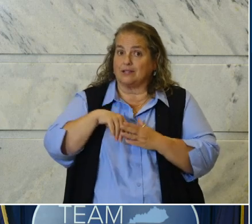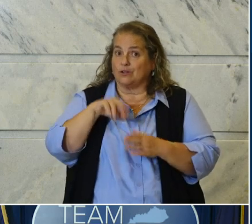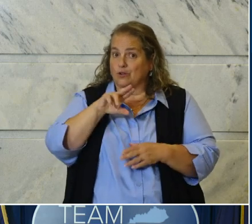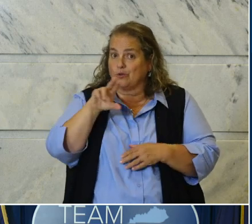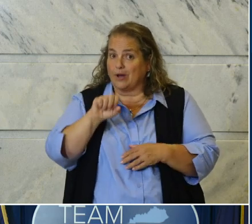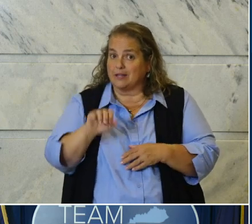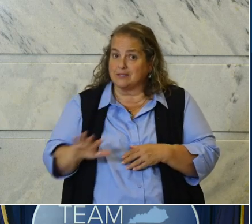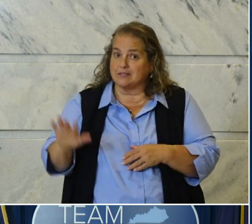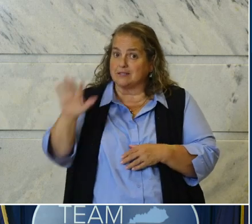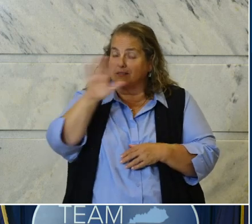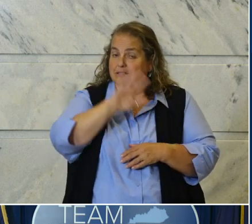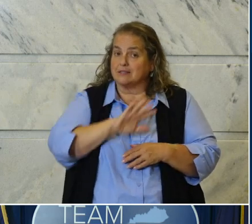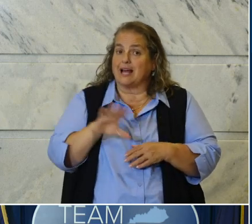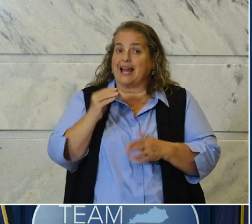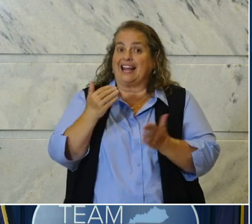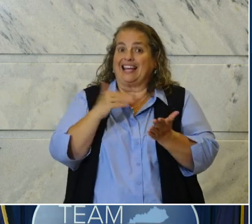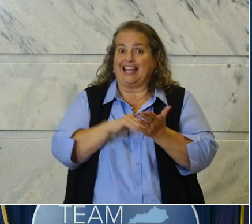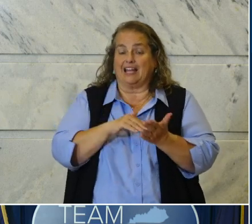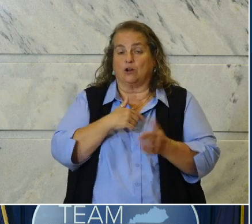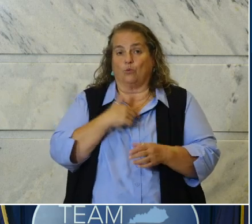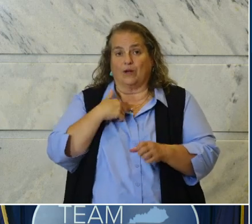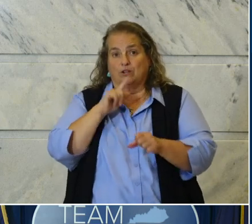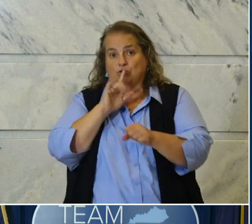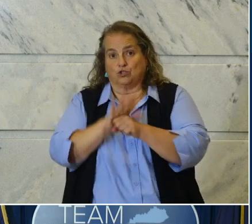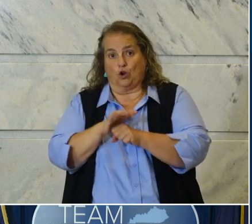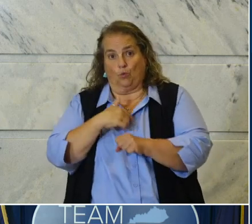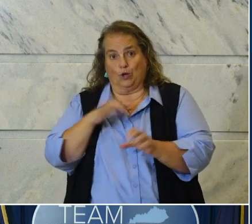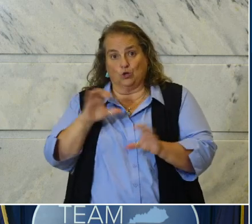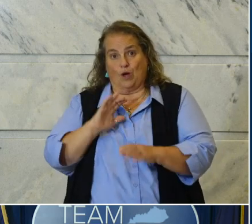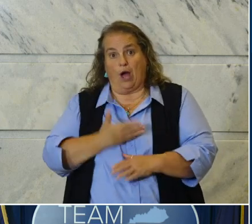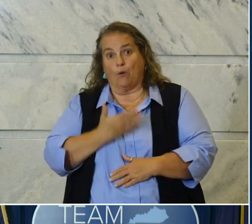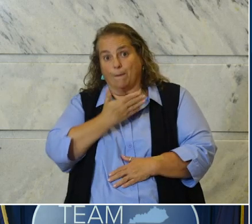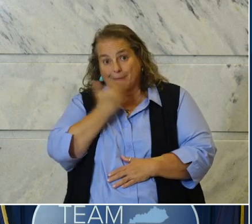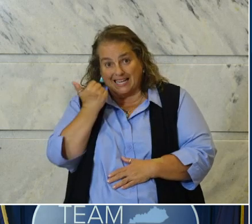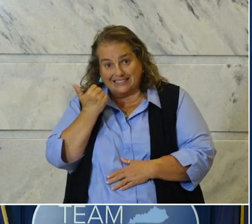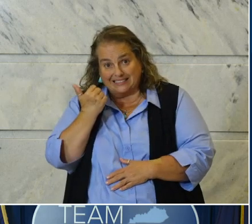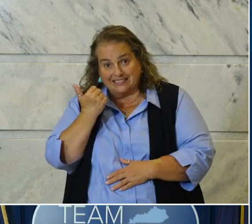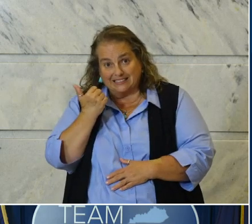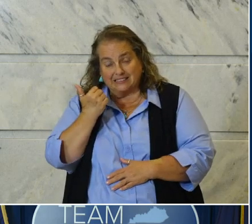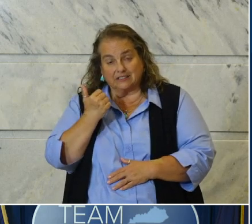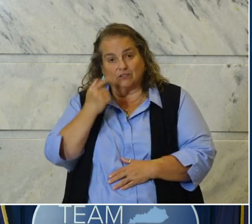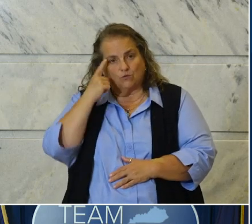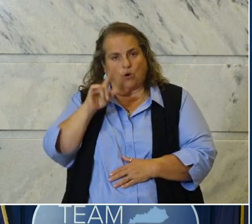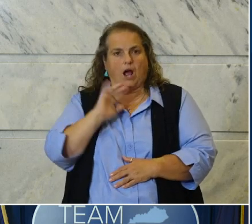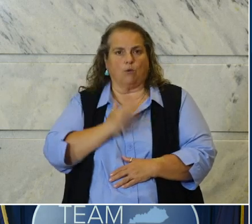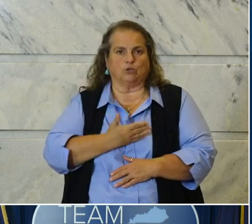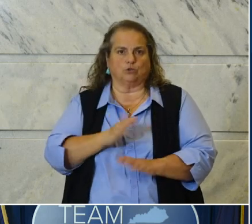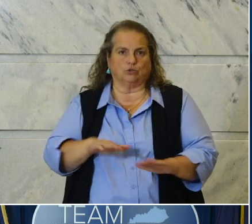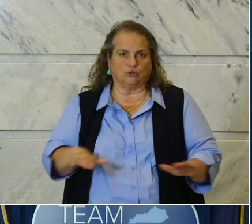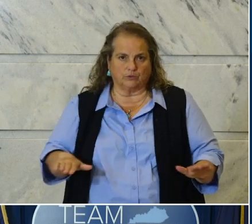again, that we're ensuring that we're doing our very best for those kids.